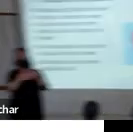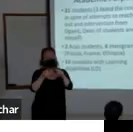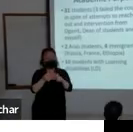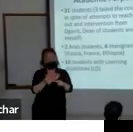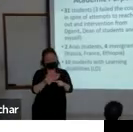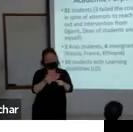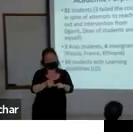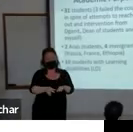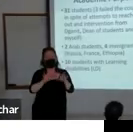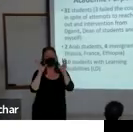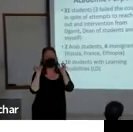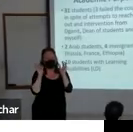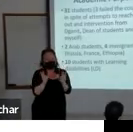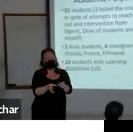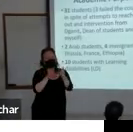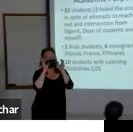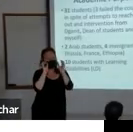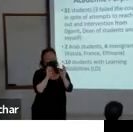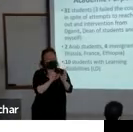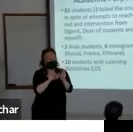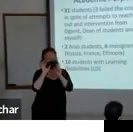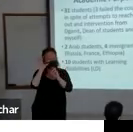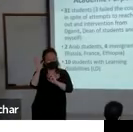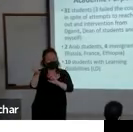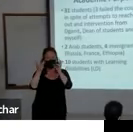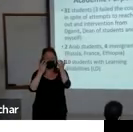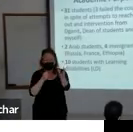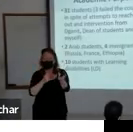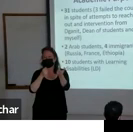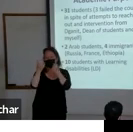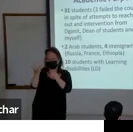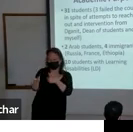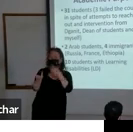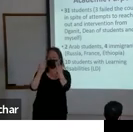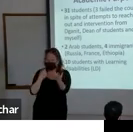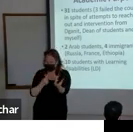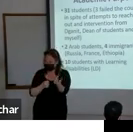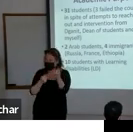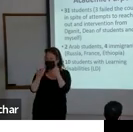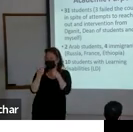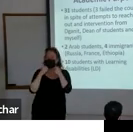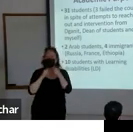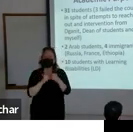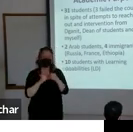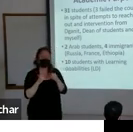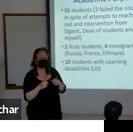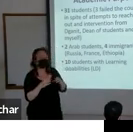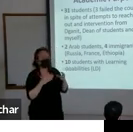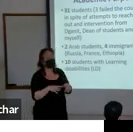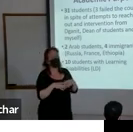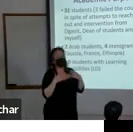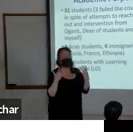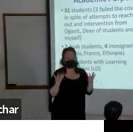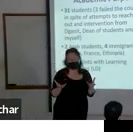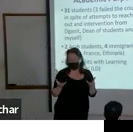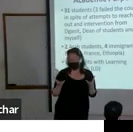text, podcasts. They were able to choose how to engage, and they also had a